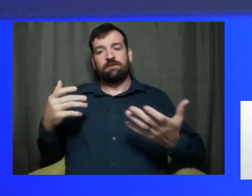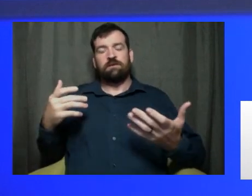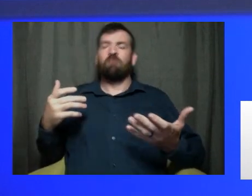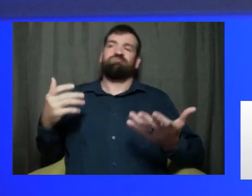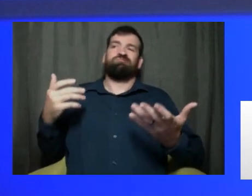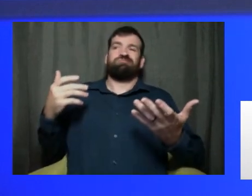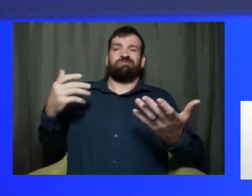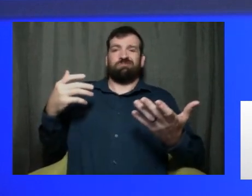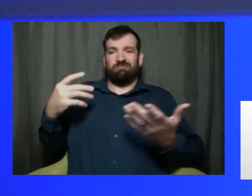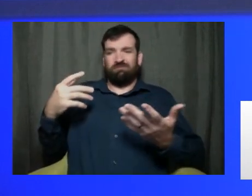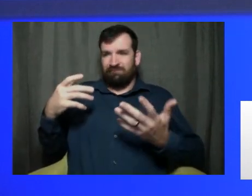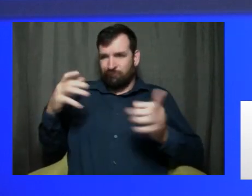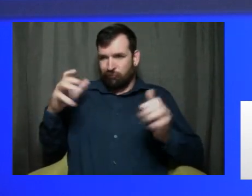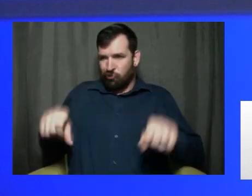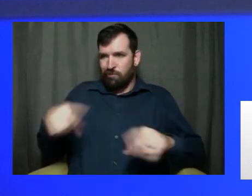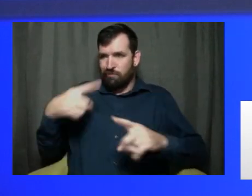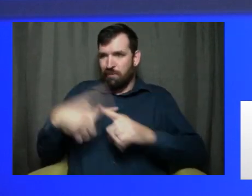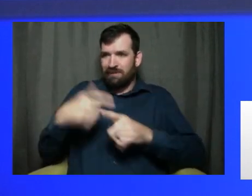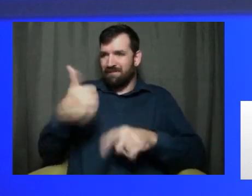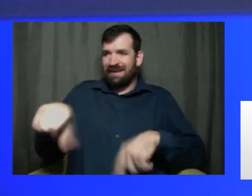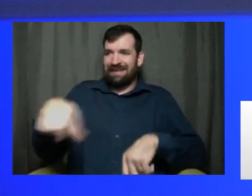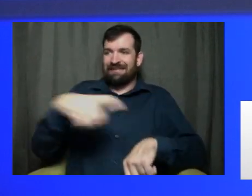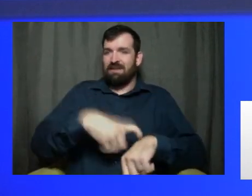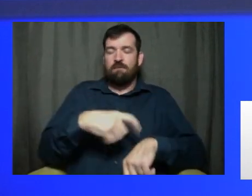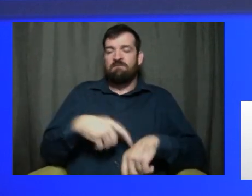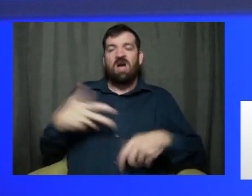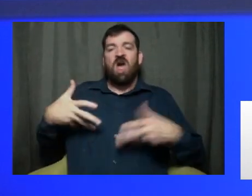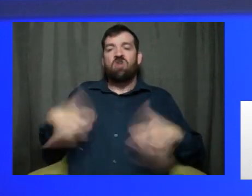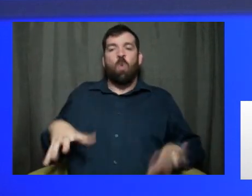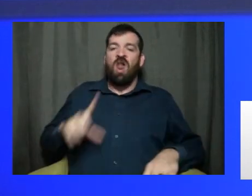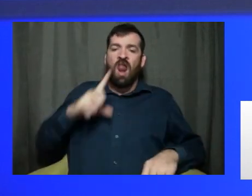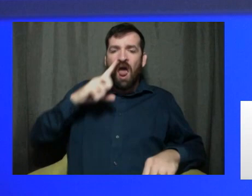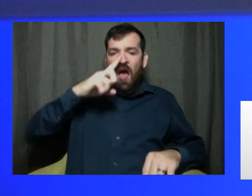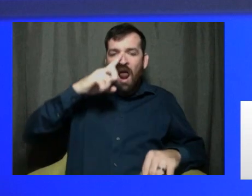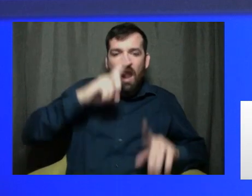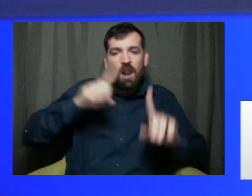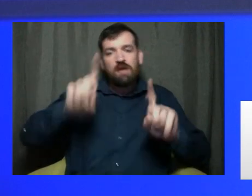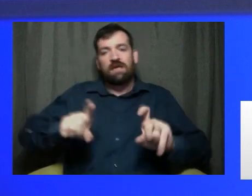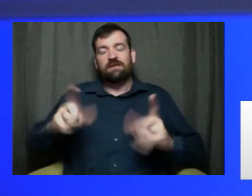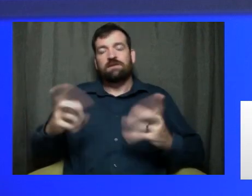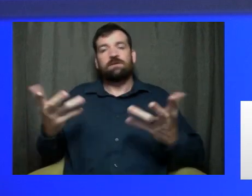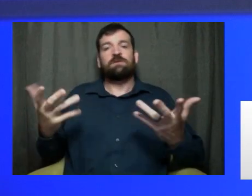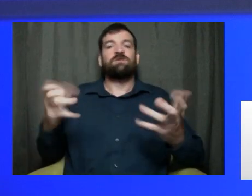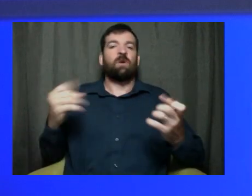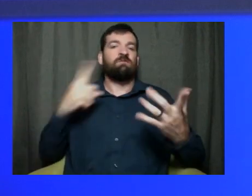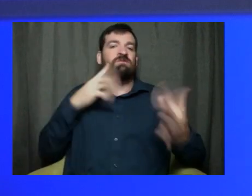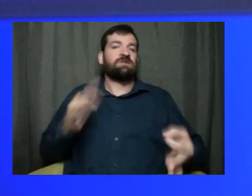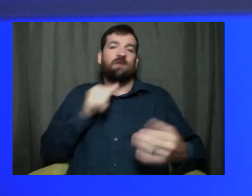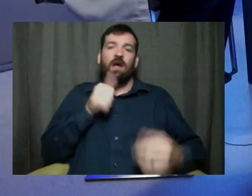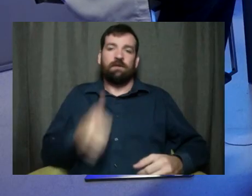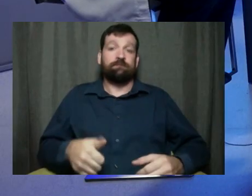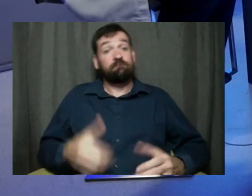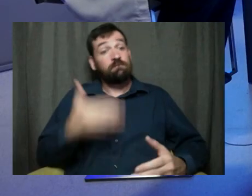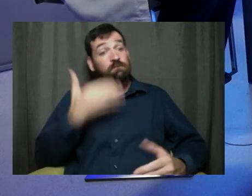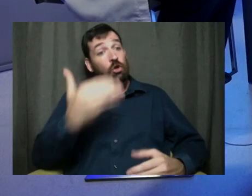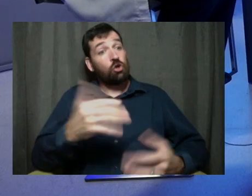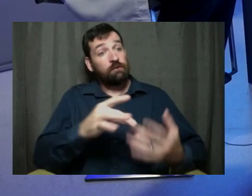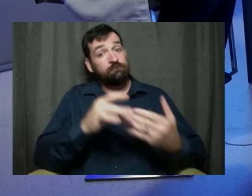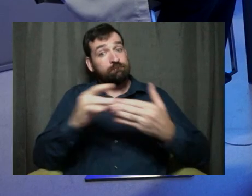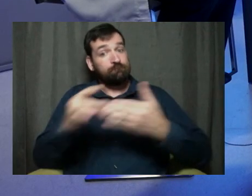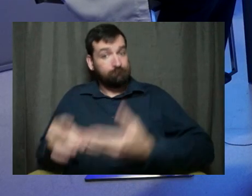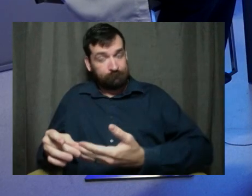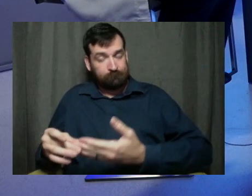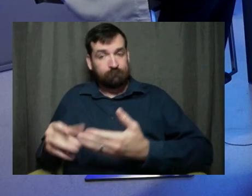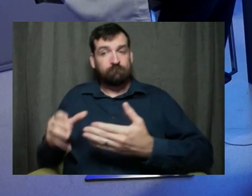positive at any point. I don't want the swab on my baby, and so they chose not to do it. All right, that's a good segue to get to our